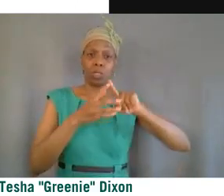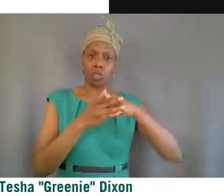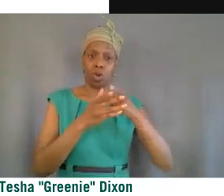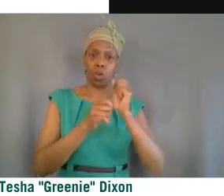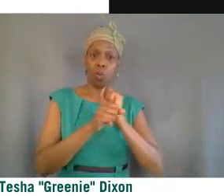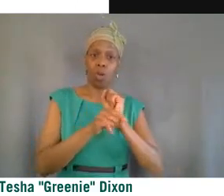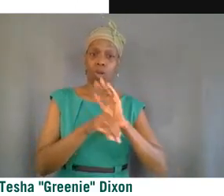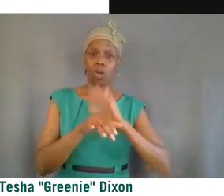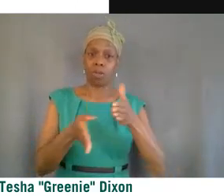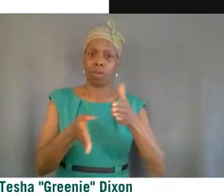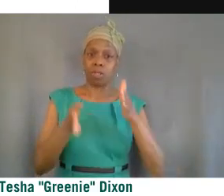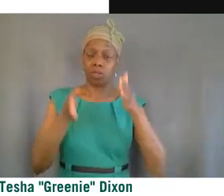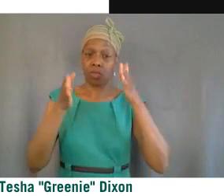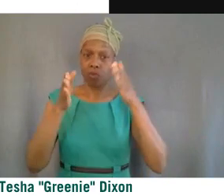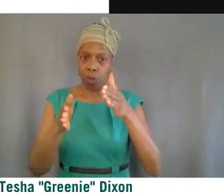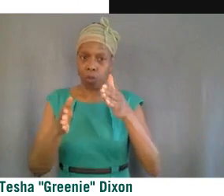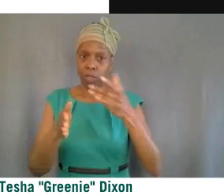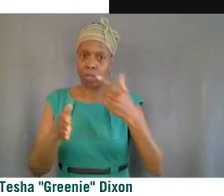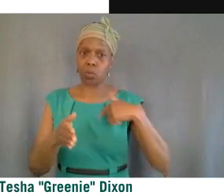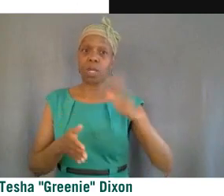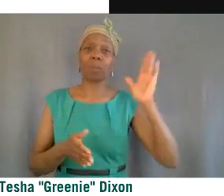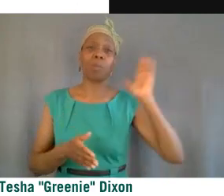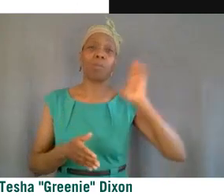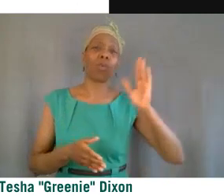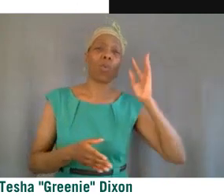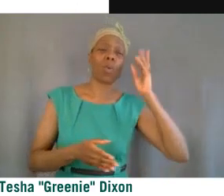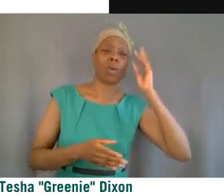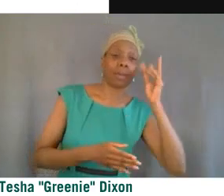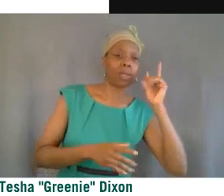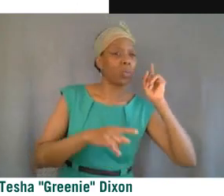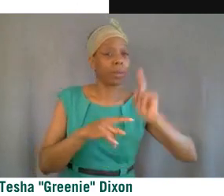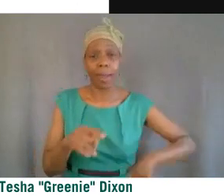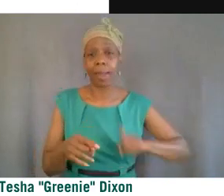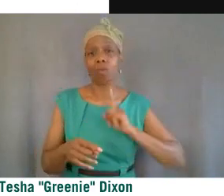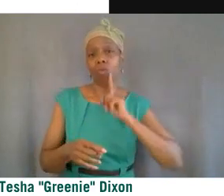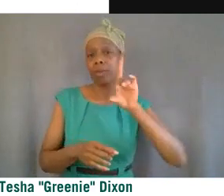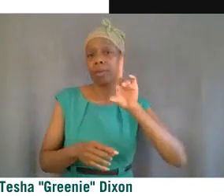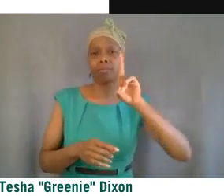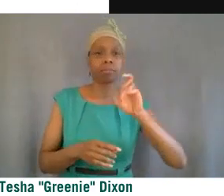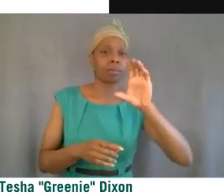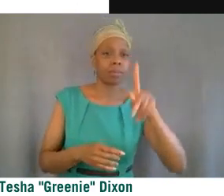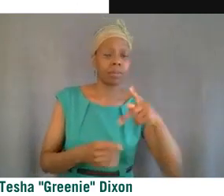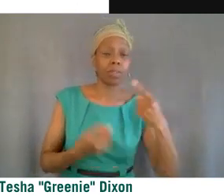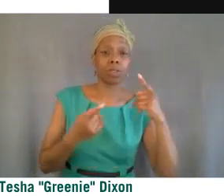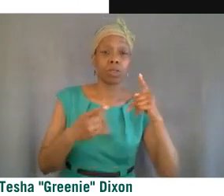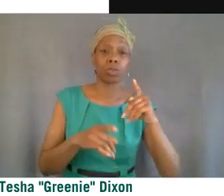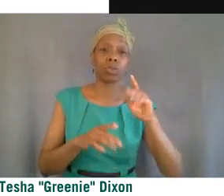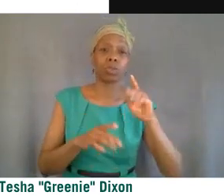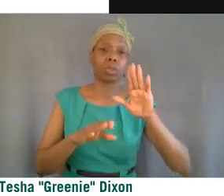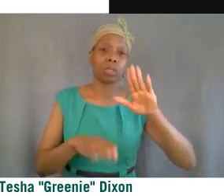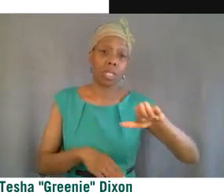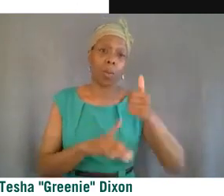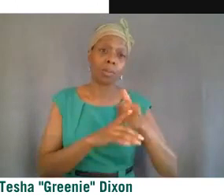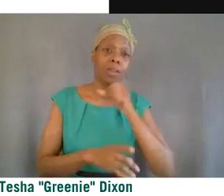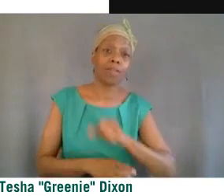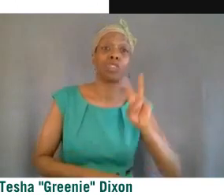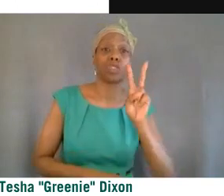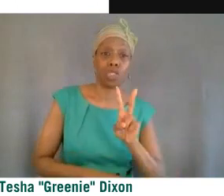that we used to think that you really couldn't diagnose cerebral palsy till a child was 2 years old. And